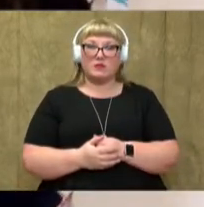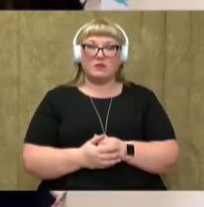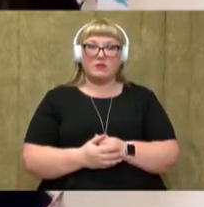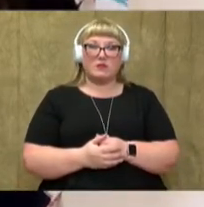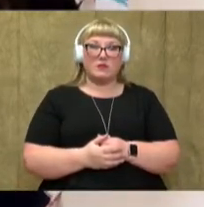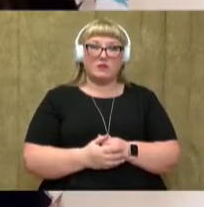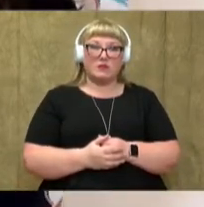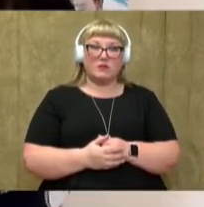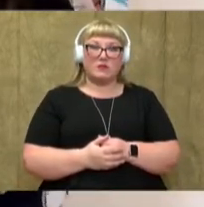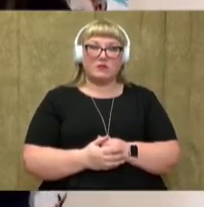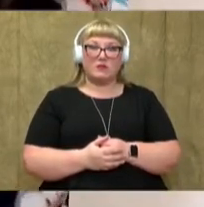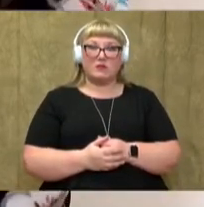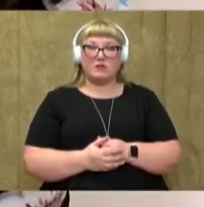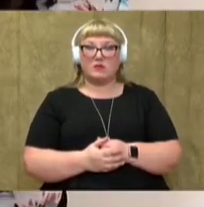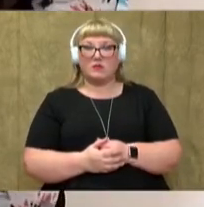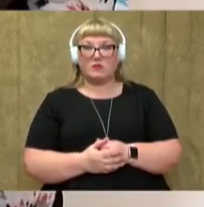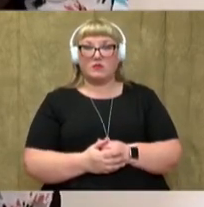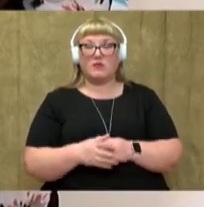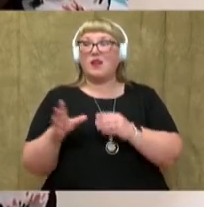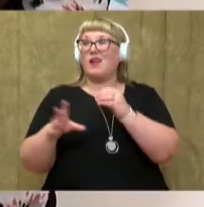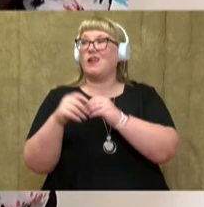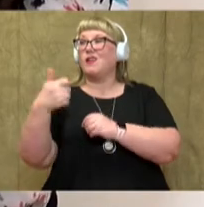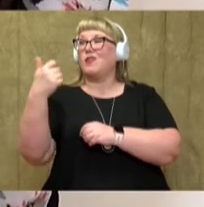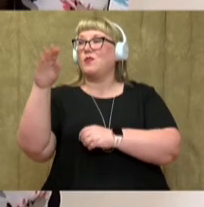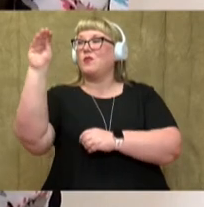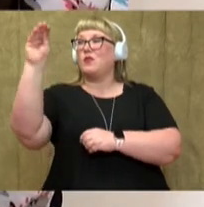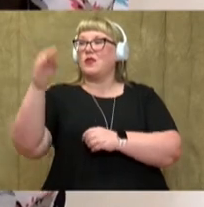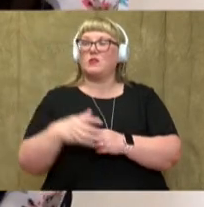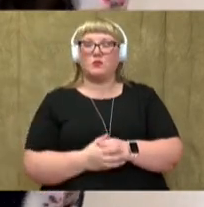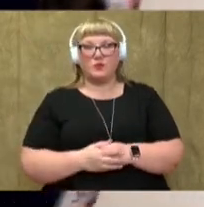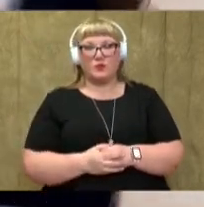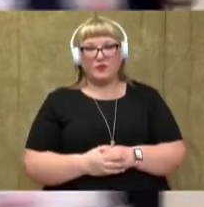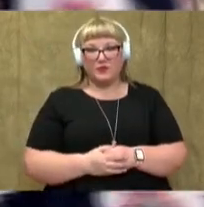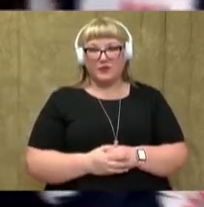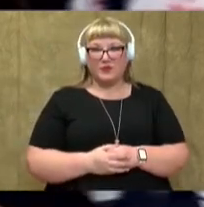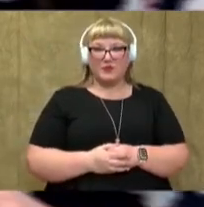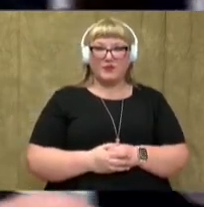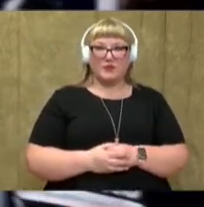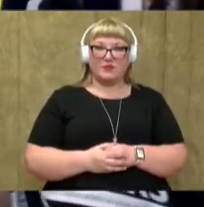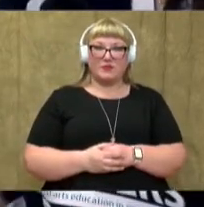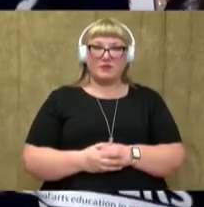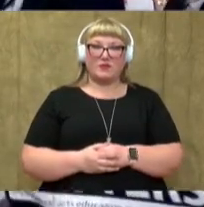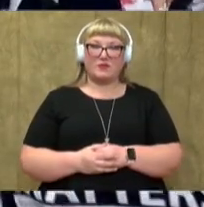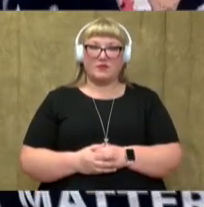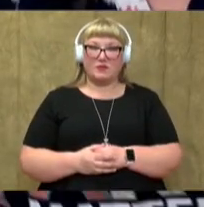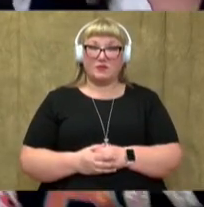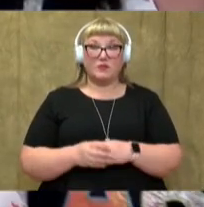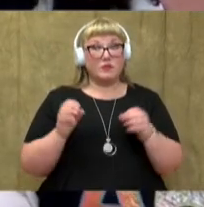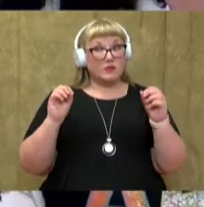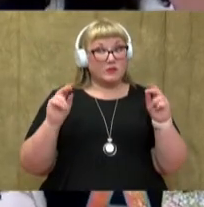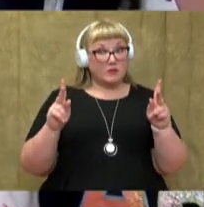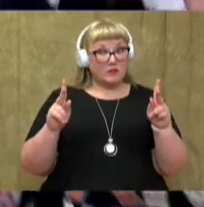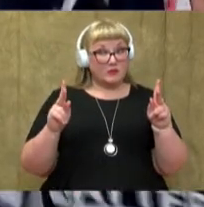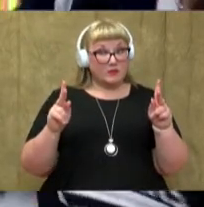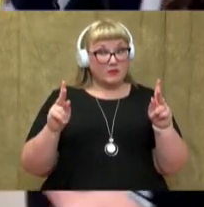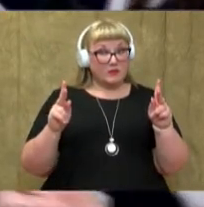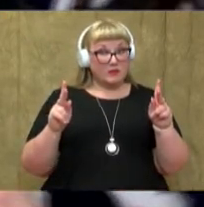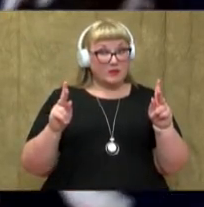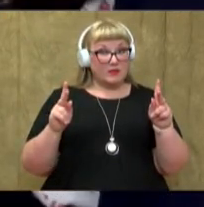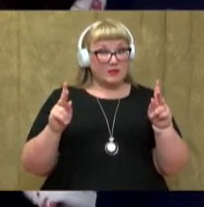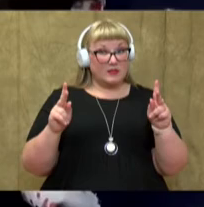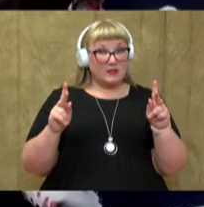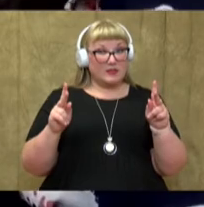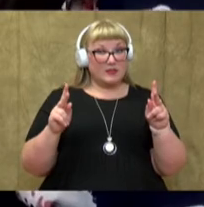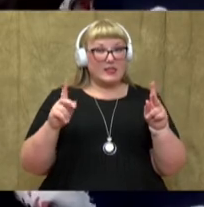Maybe I'll put one over here too. All right, so once, let's see, I think we